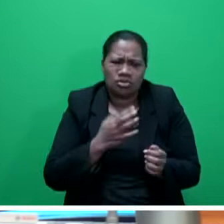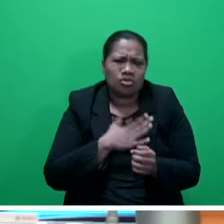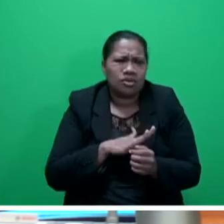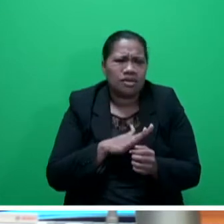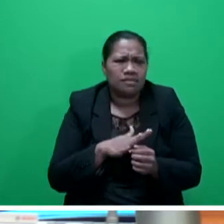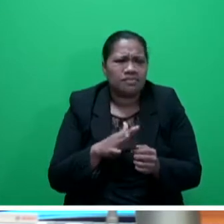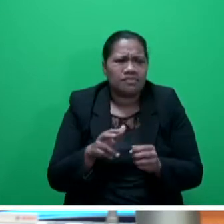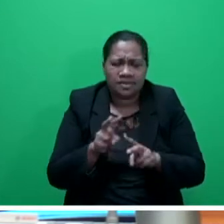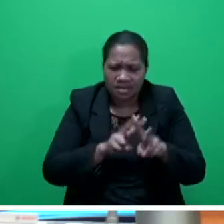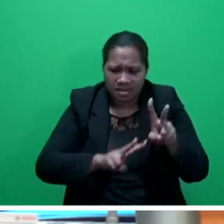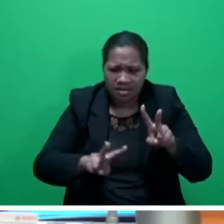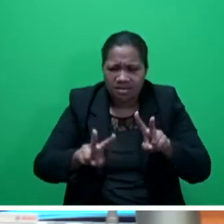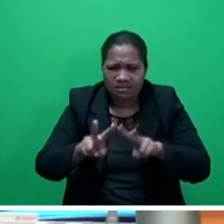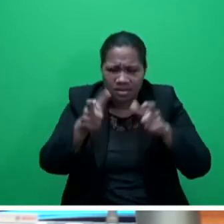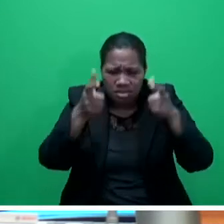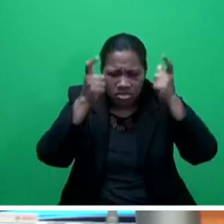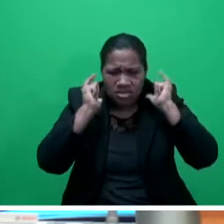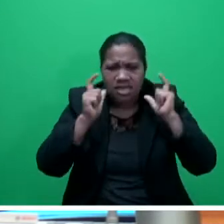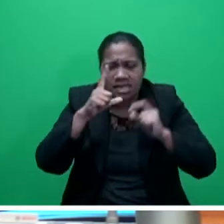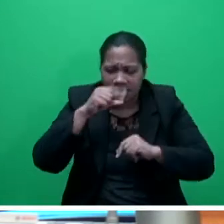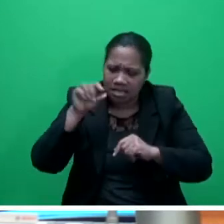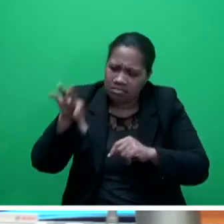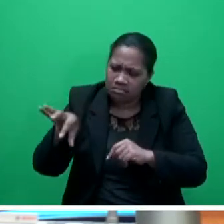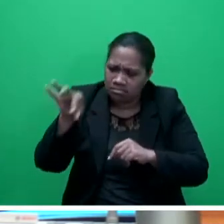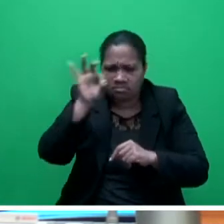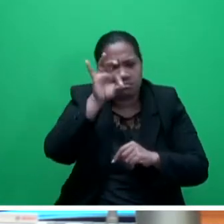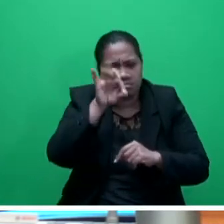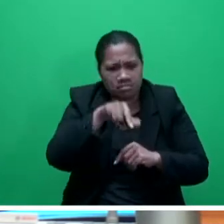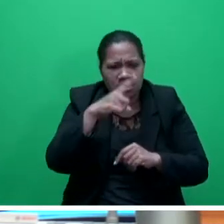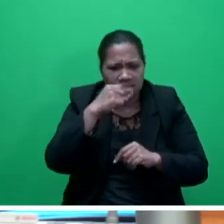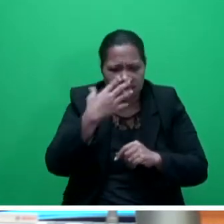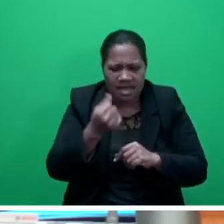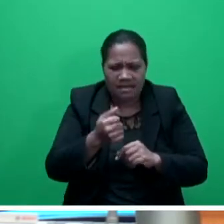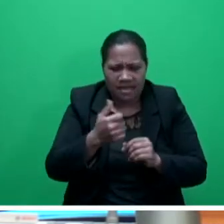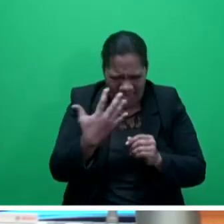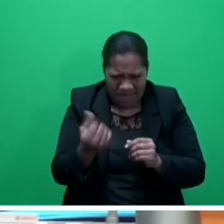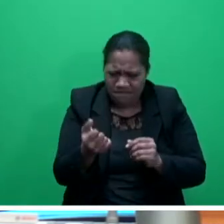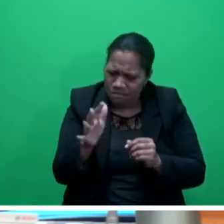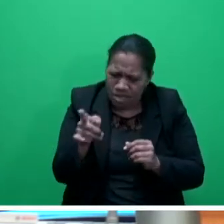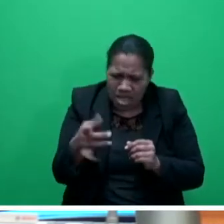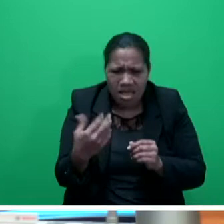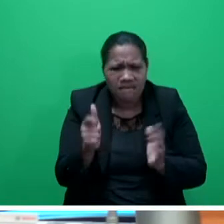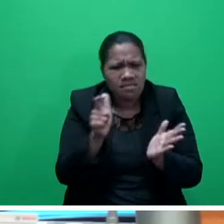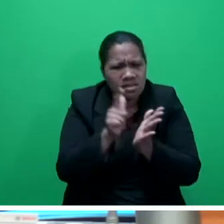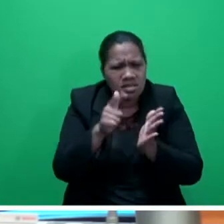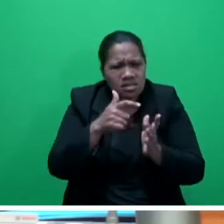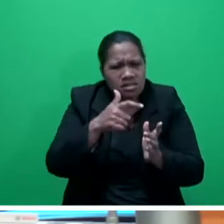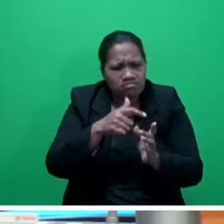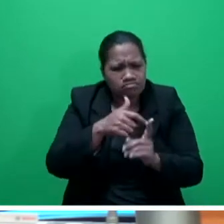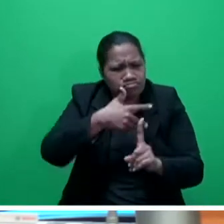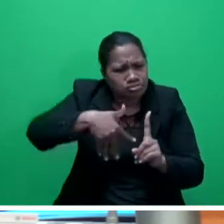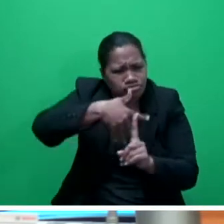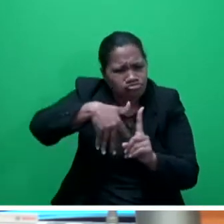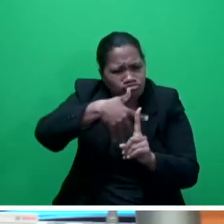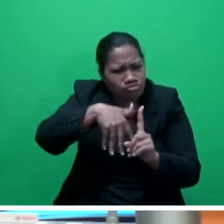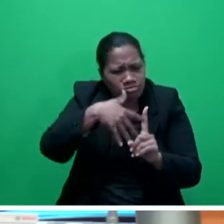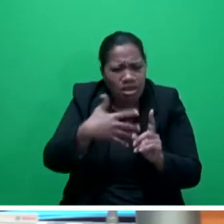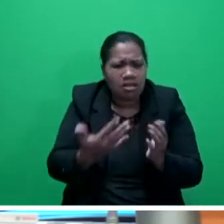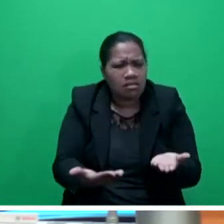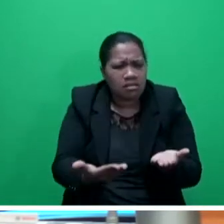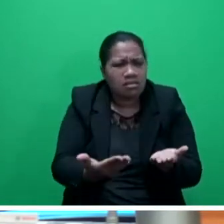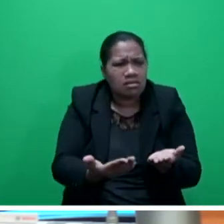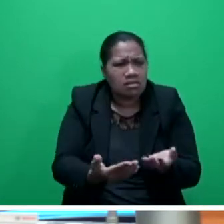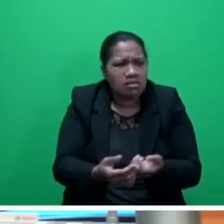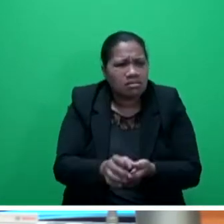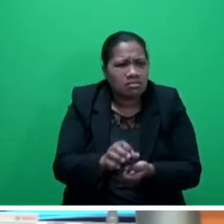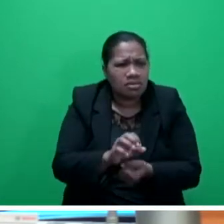of a university could be appointed, and that VC could have a legal background, could be a law professor. They don't necessarily have to be the dean